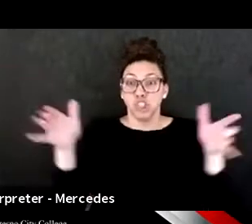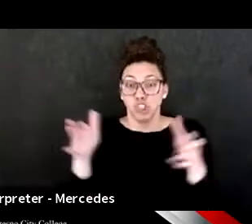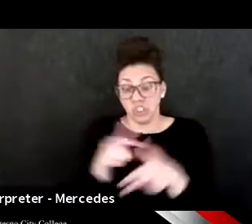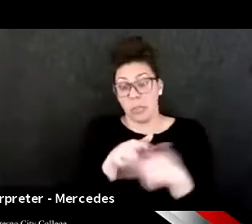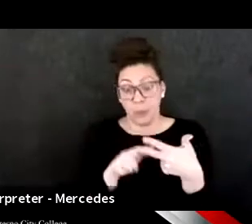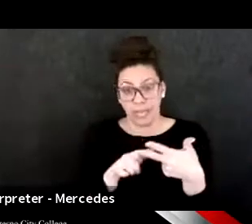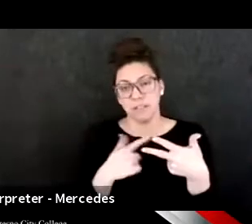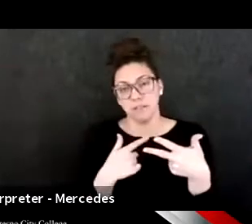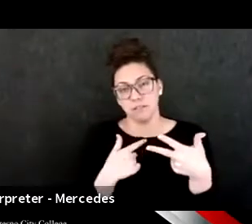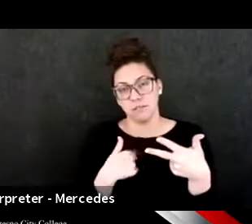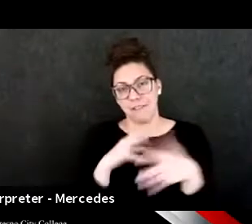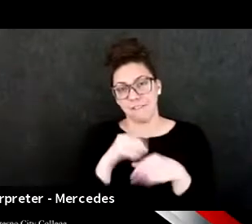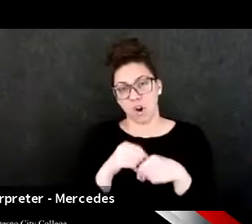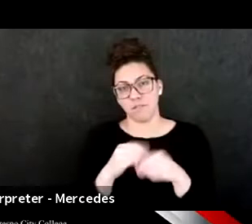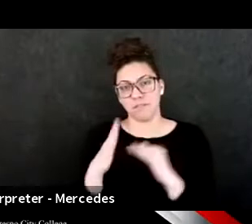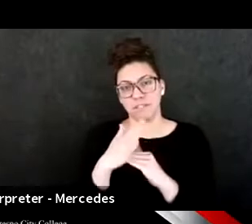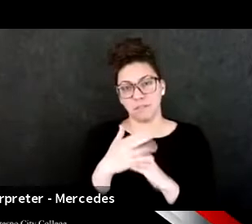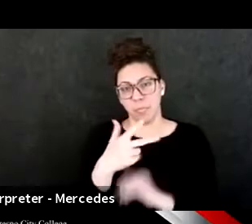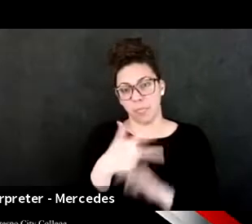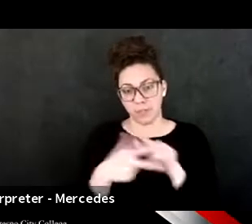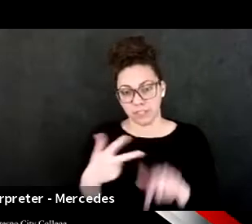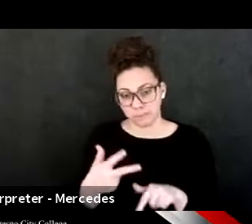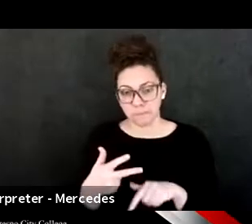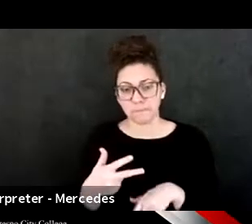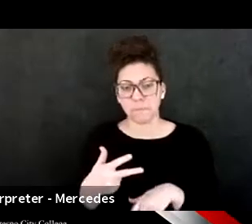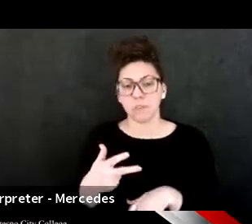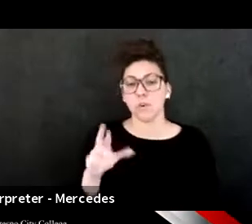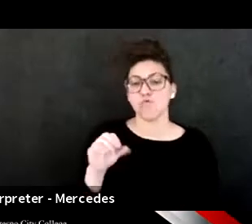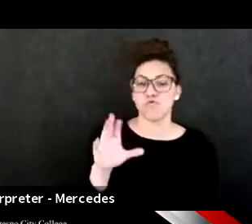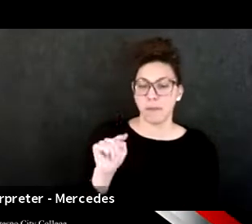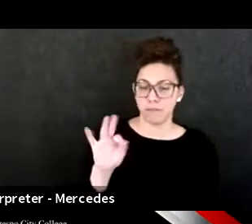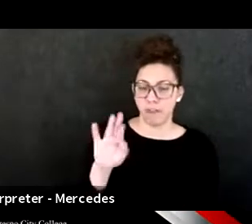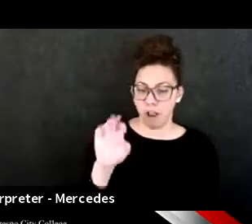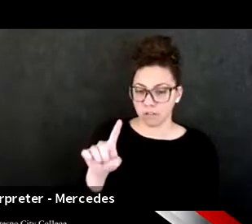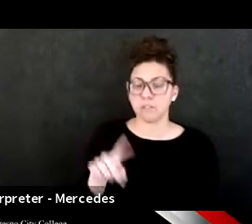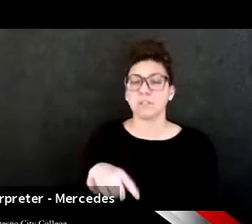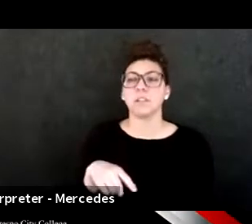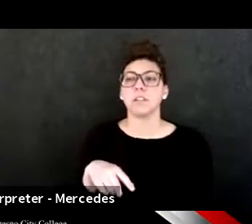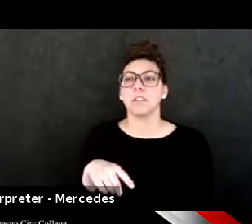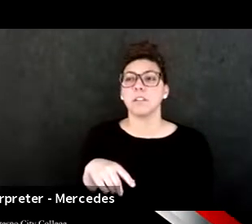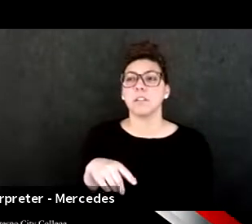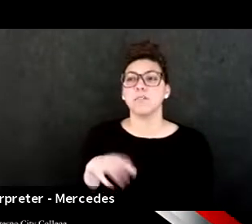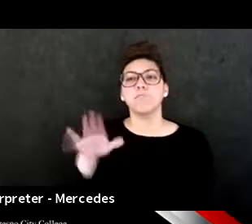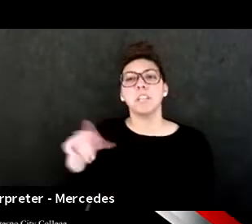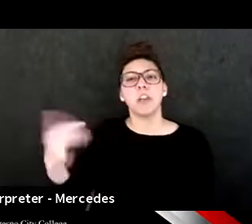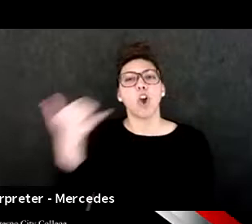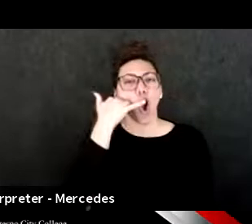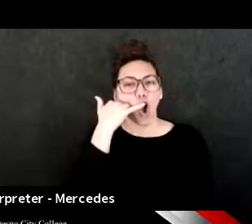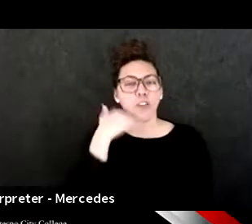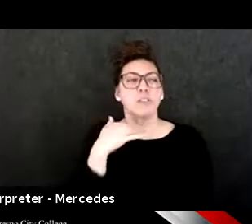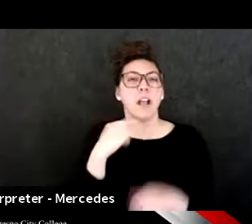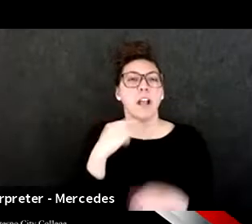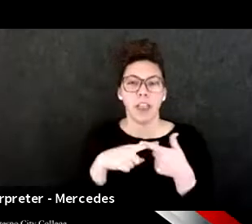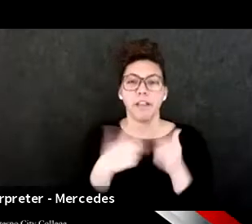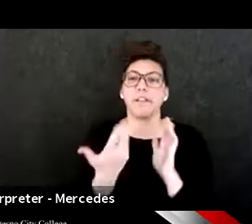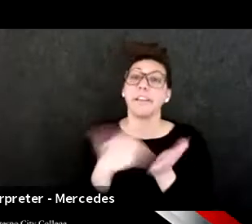the vice president of student services, called me on the phone in about a week or so and interviewed me over the phone. So he never